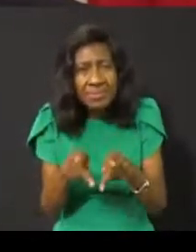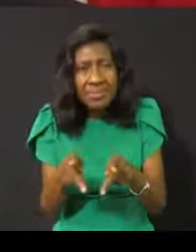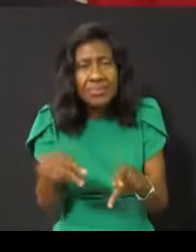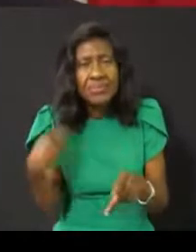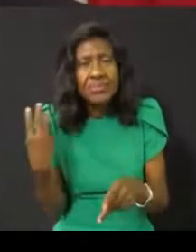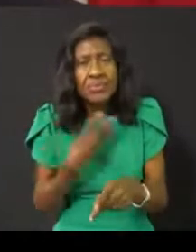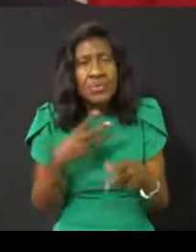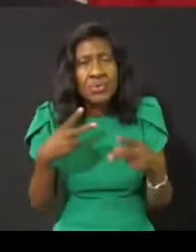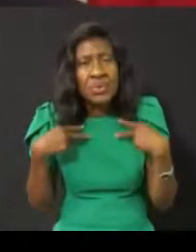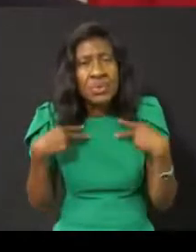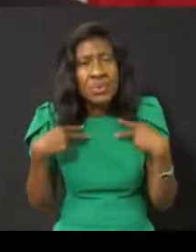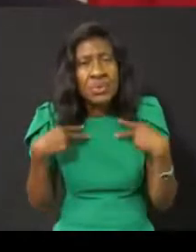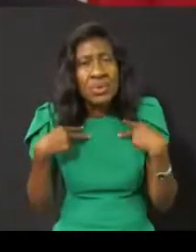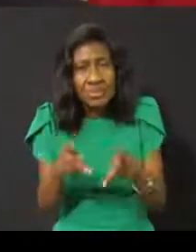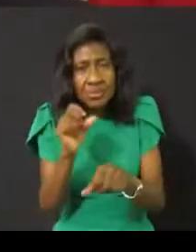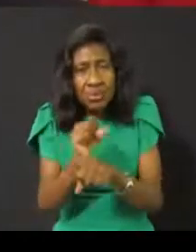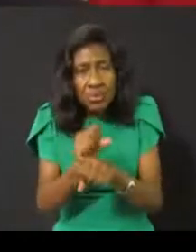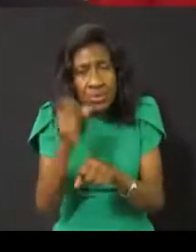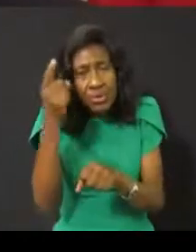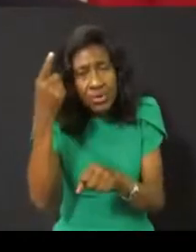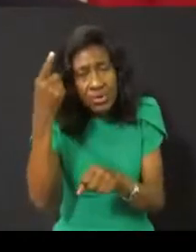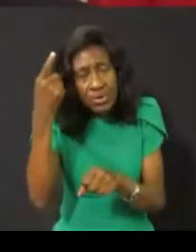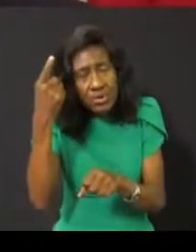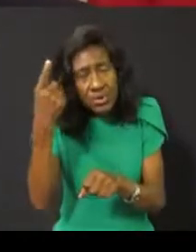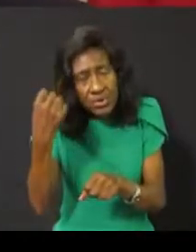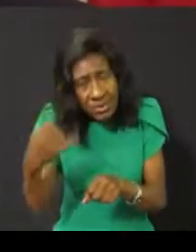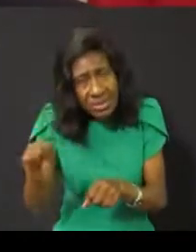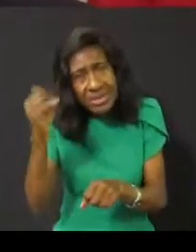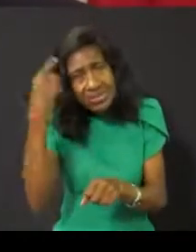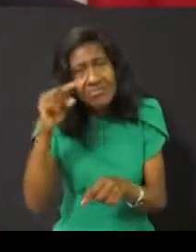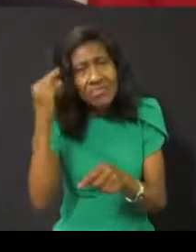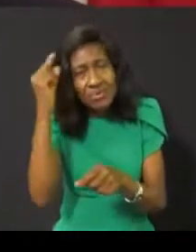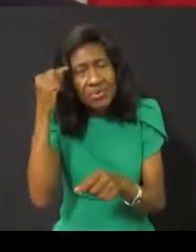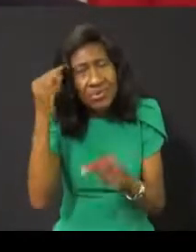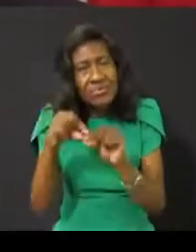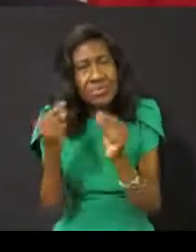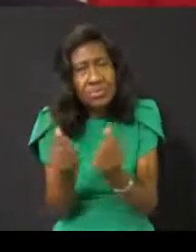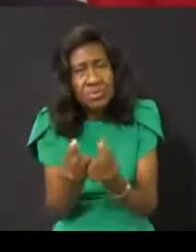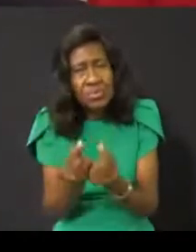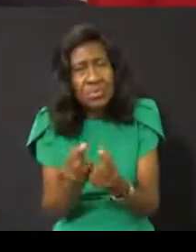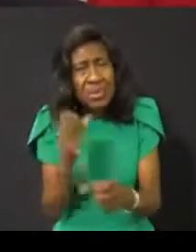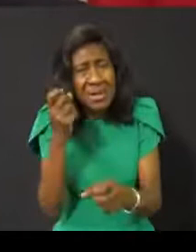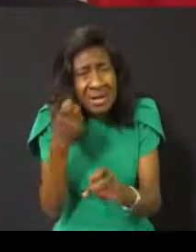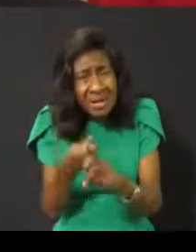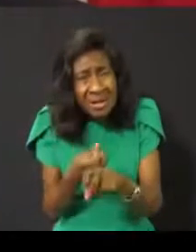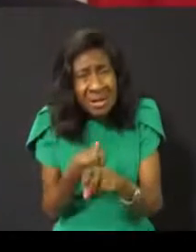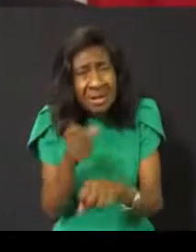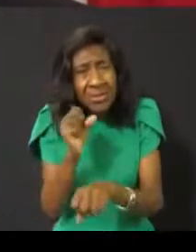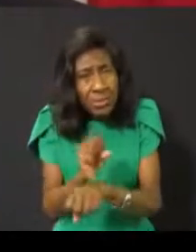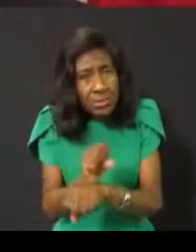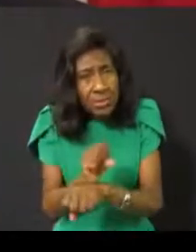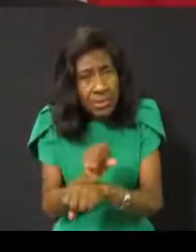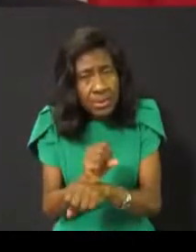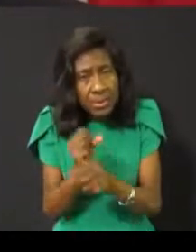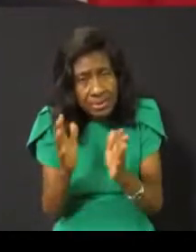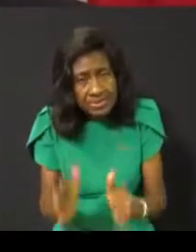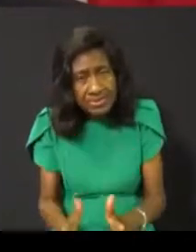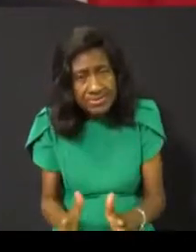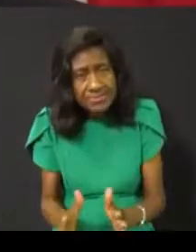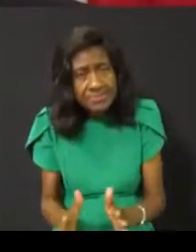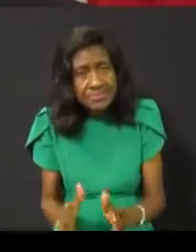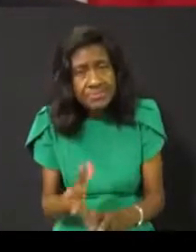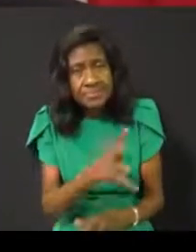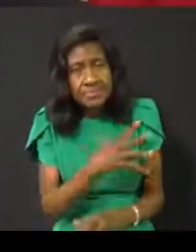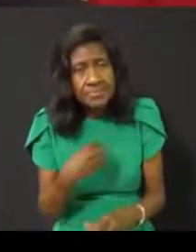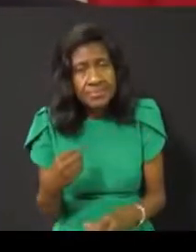wider public service. We have an excellent private sector who is second to none in what they do.